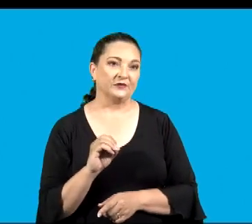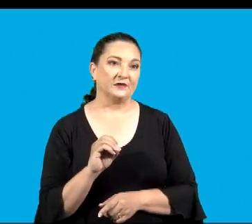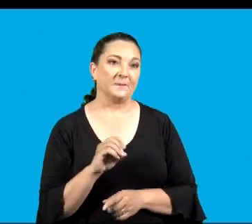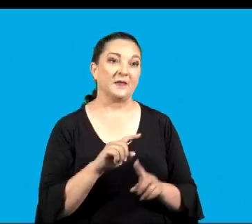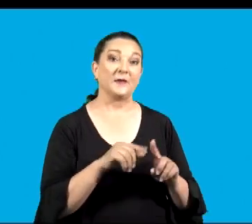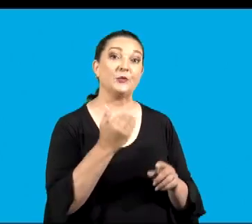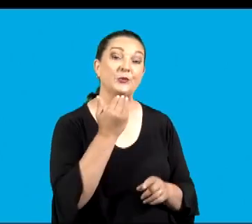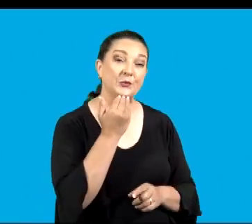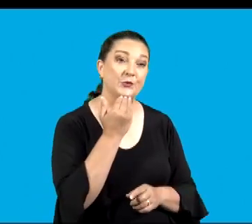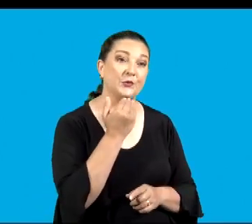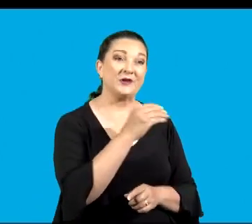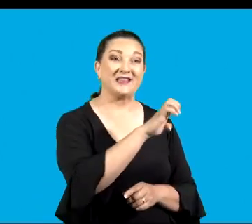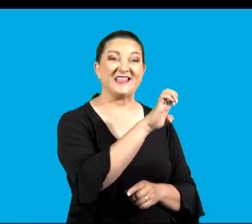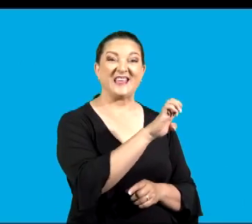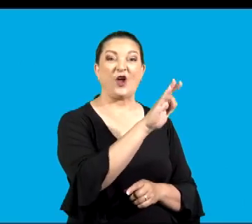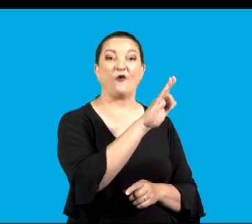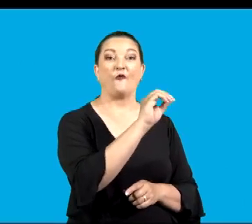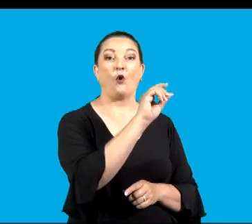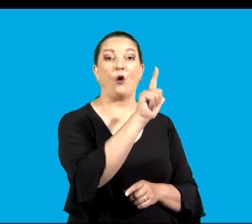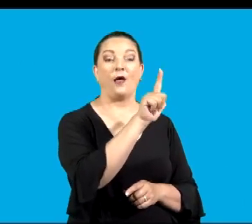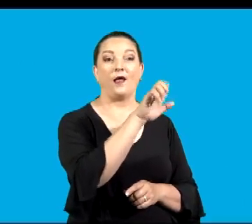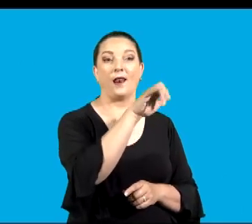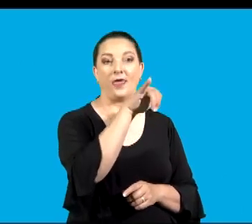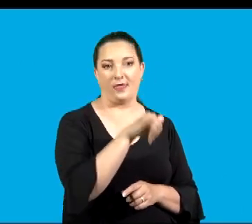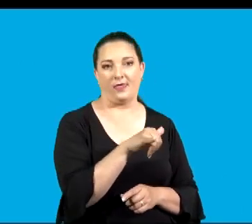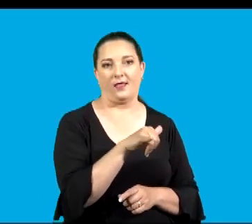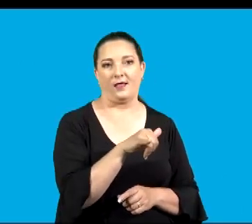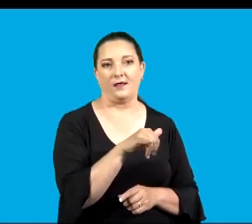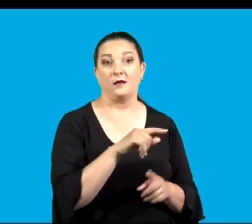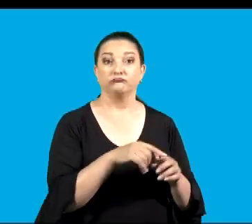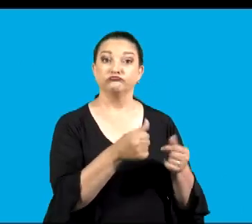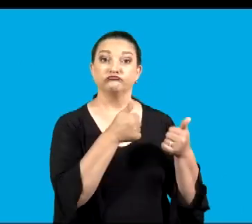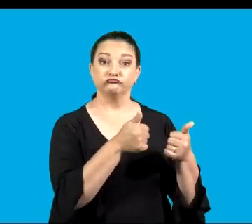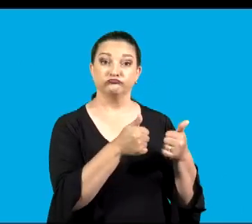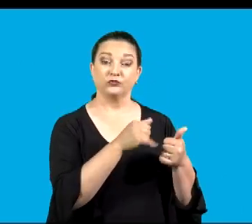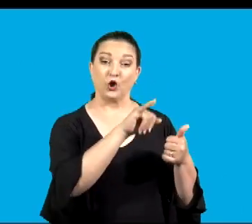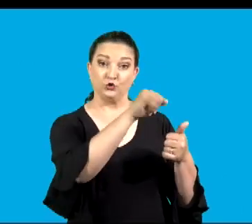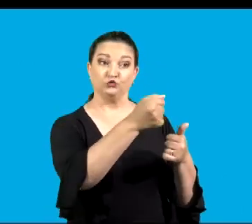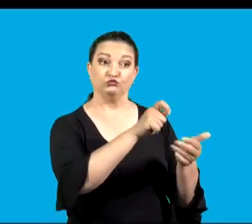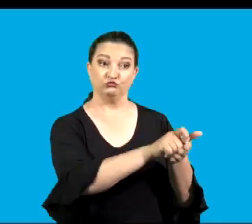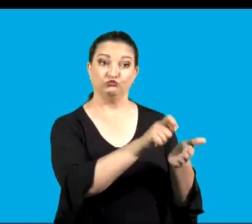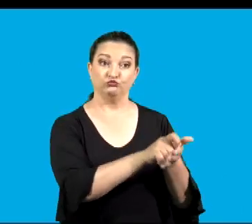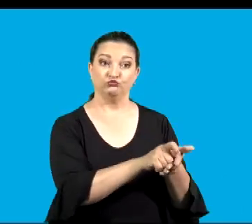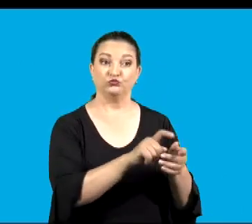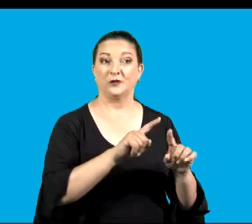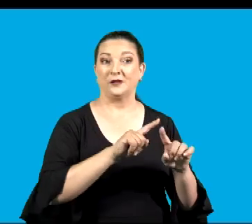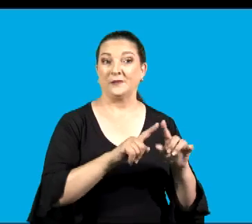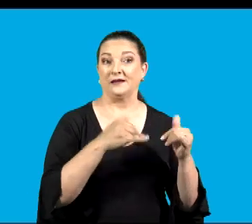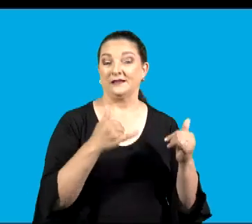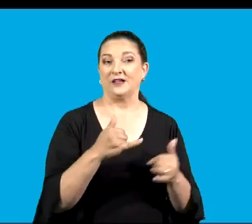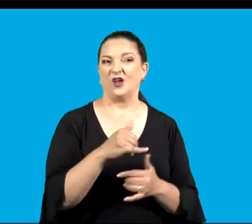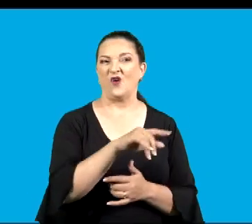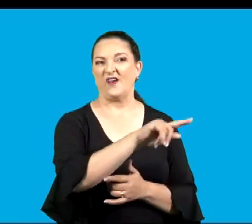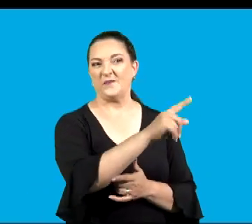Foley was correctly recorded in the journal but incorrectly posted to the account of E. Foggs,